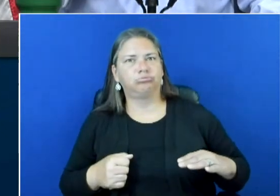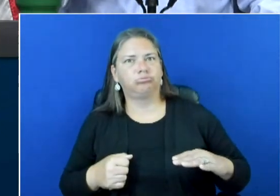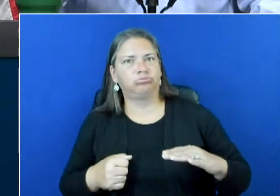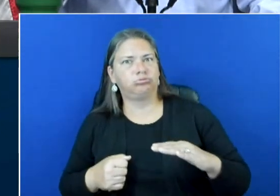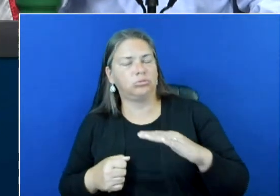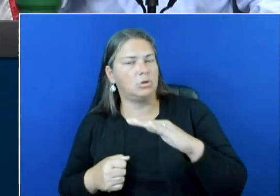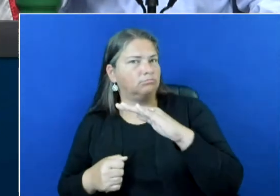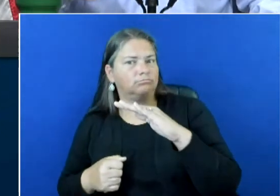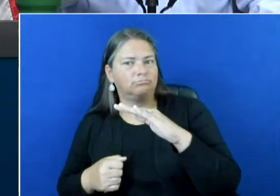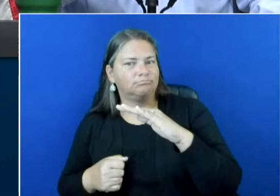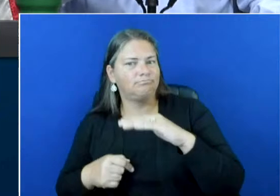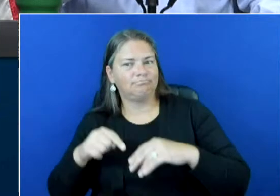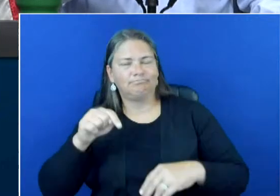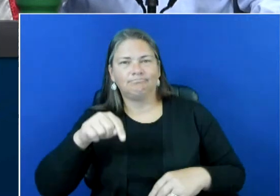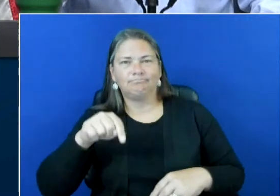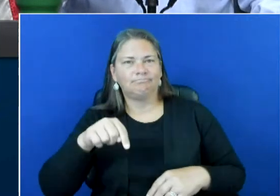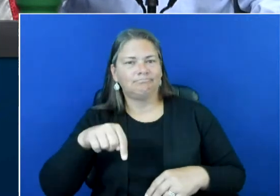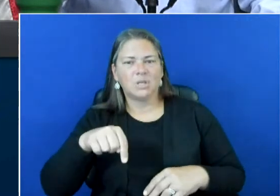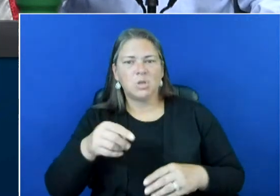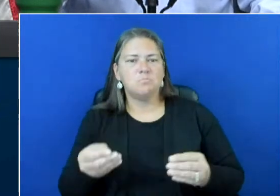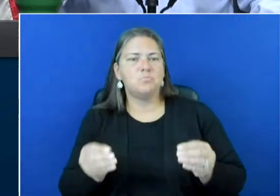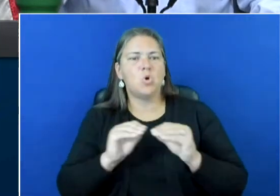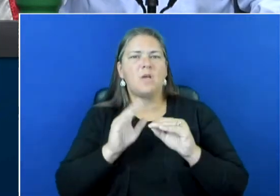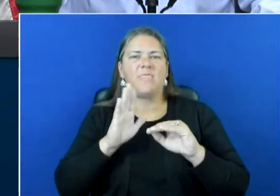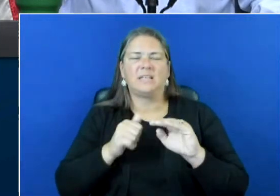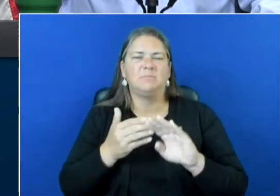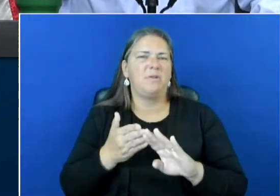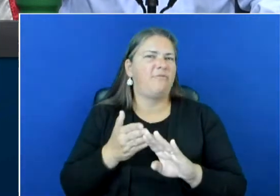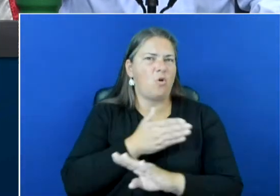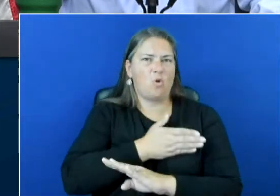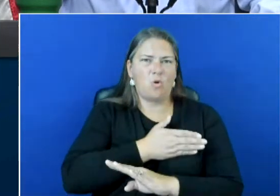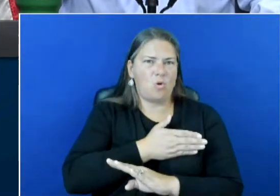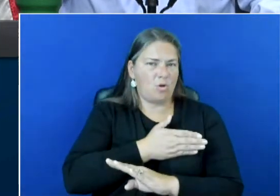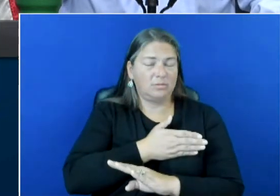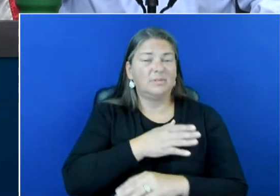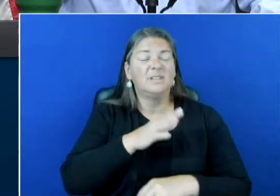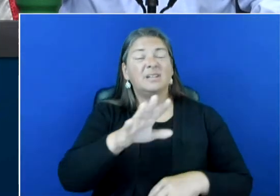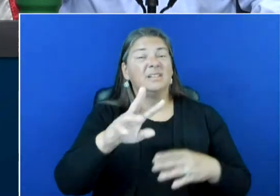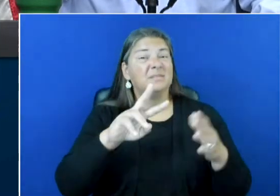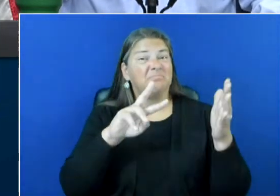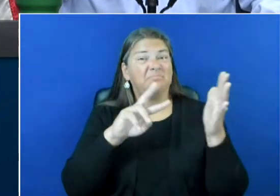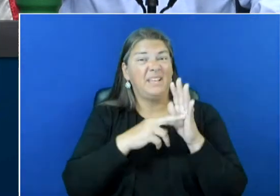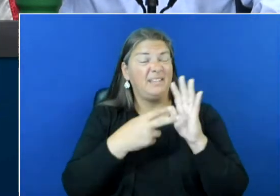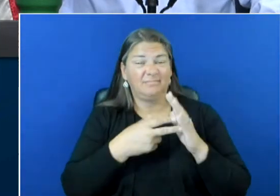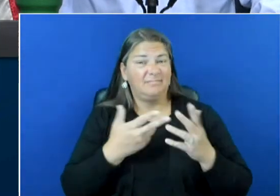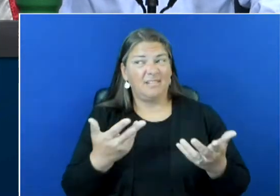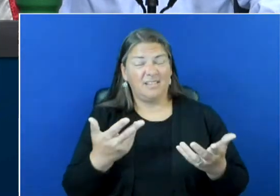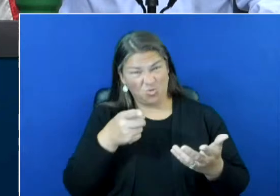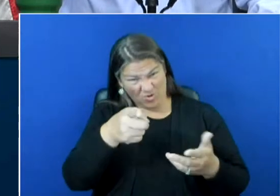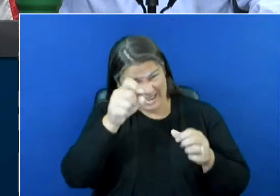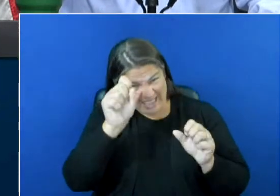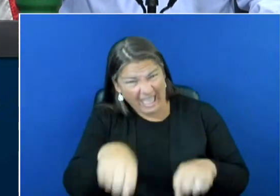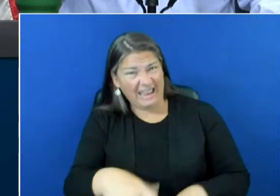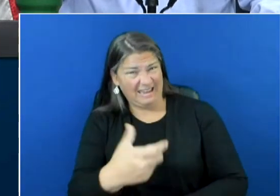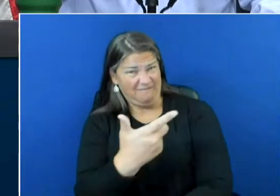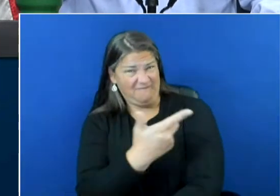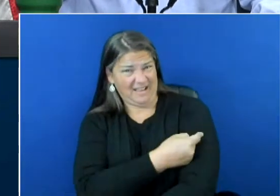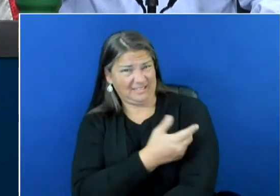vaccine was readily available. What that means is it's completely avoidable, and we can completely stop